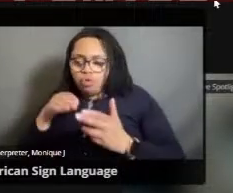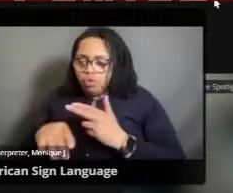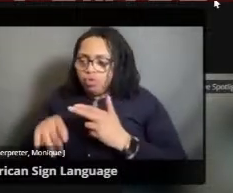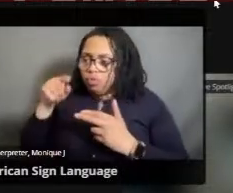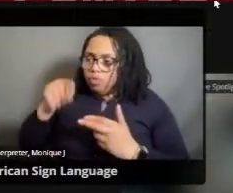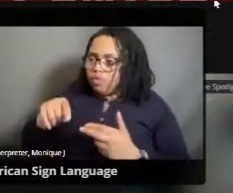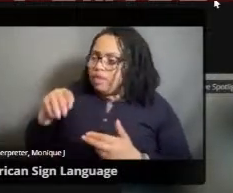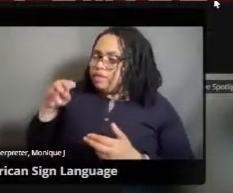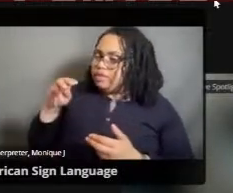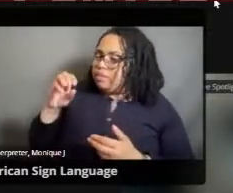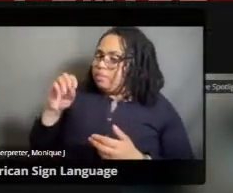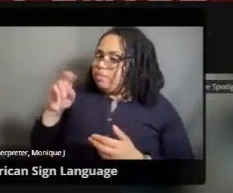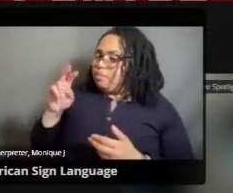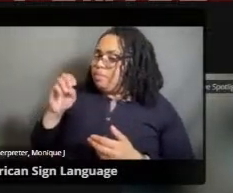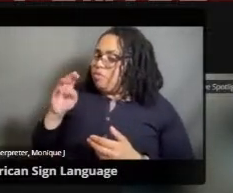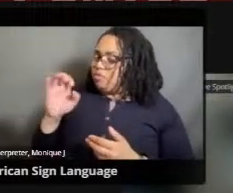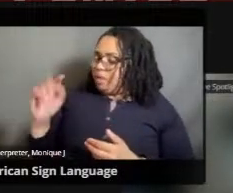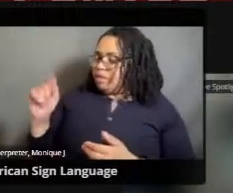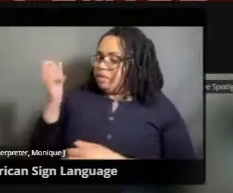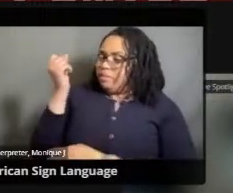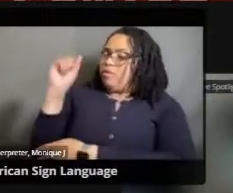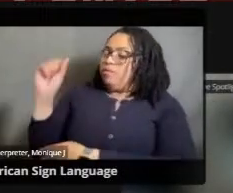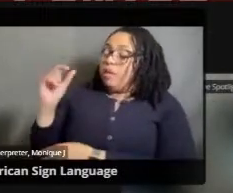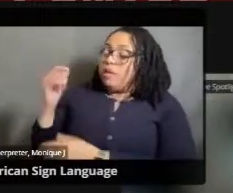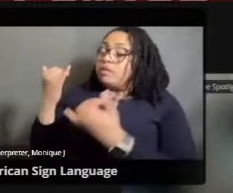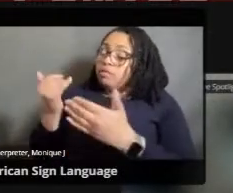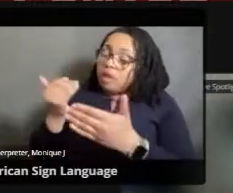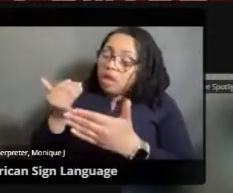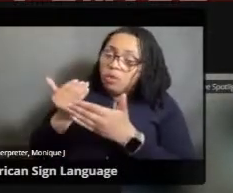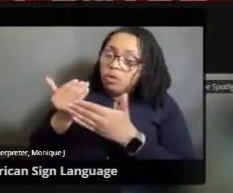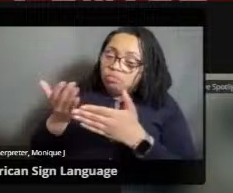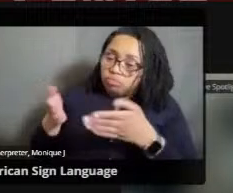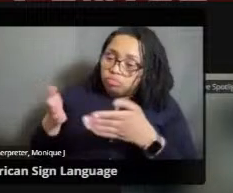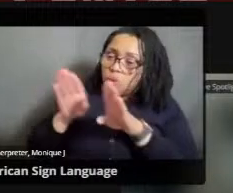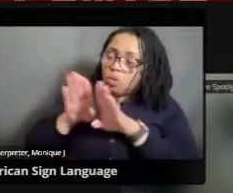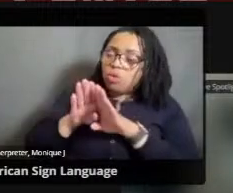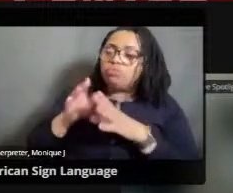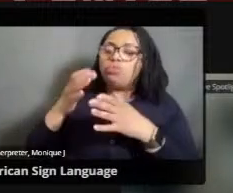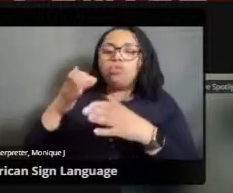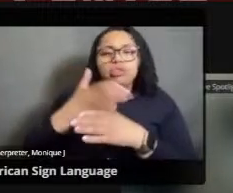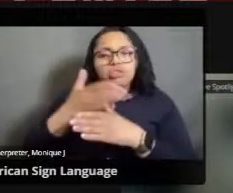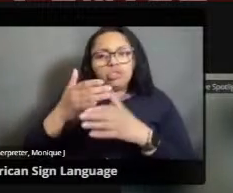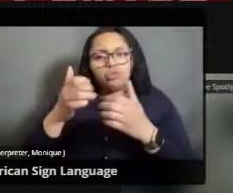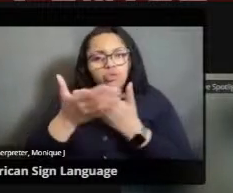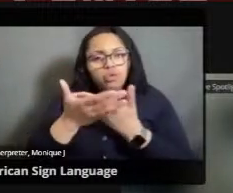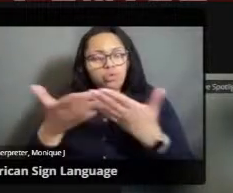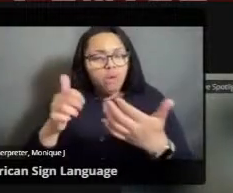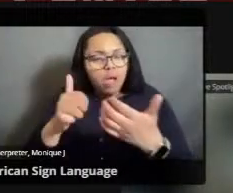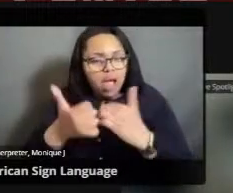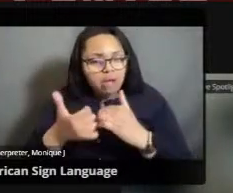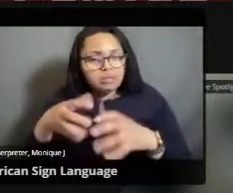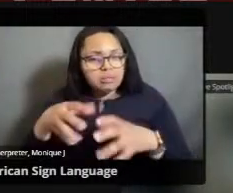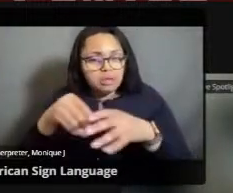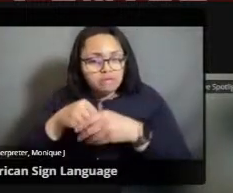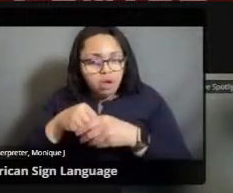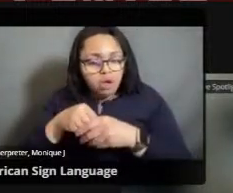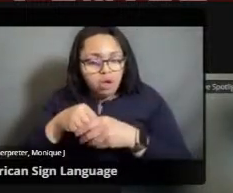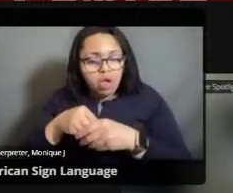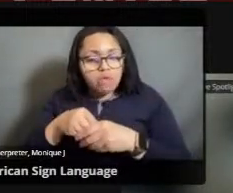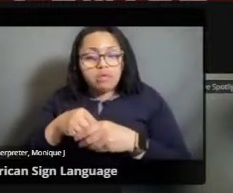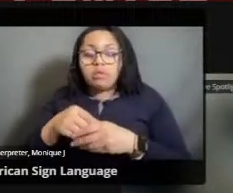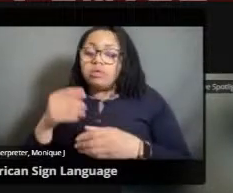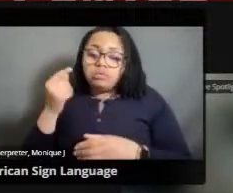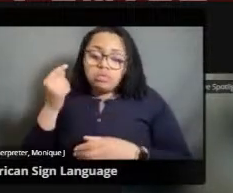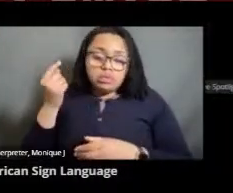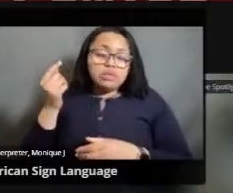As we move to a close, wanting to share with you all some ways to get involved, as